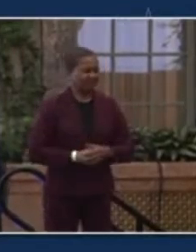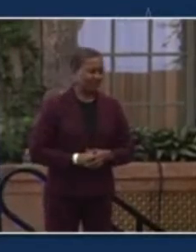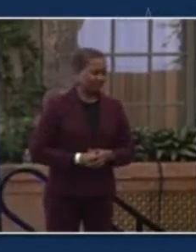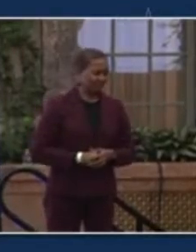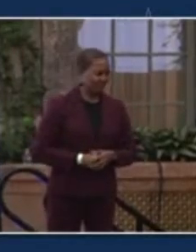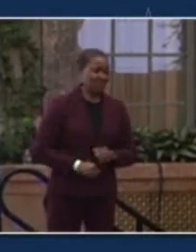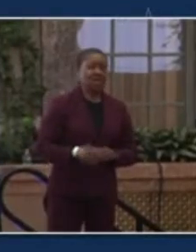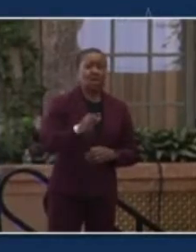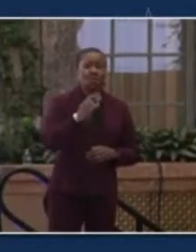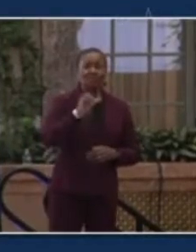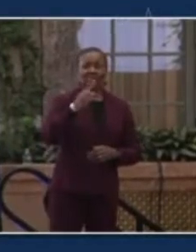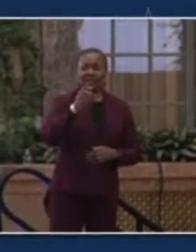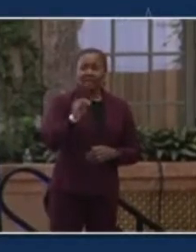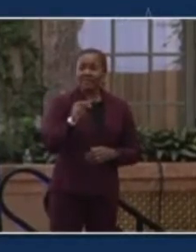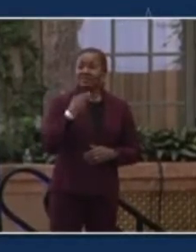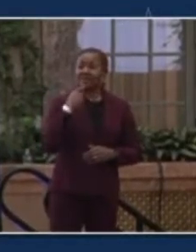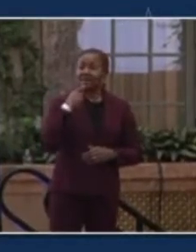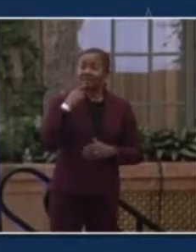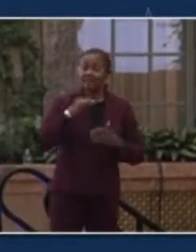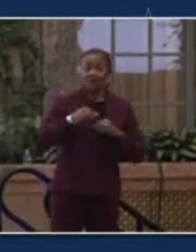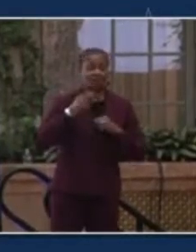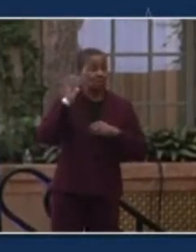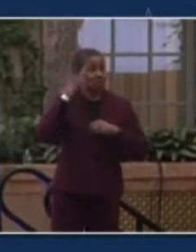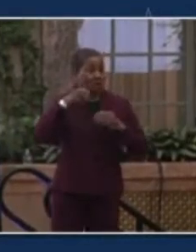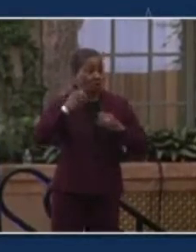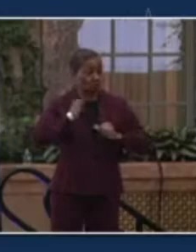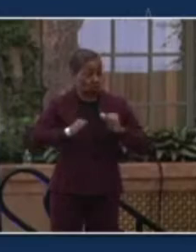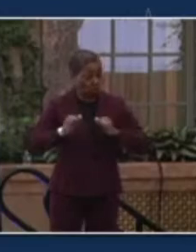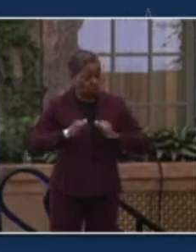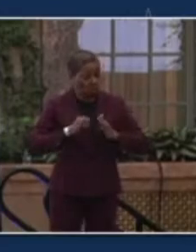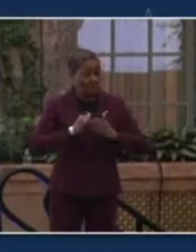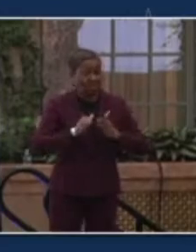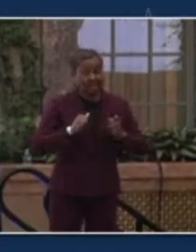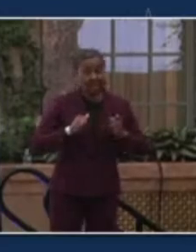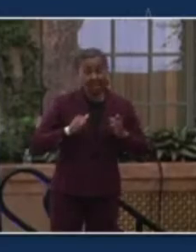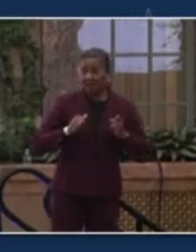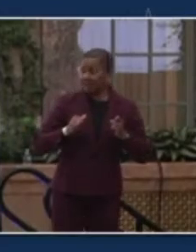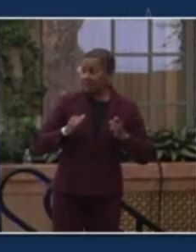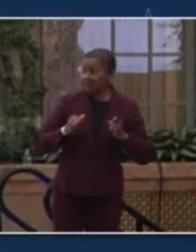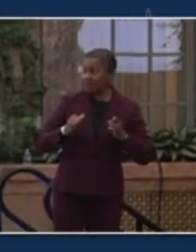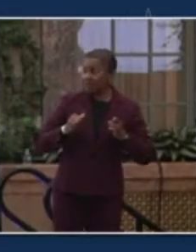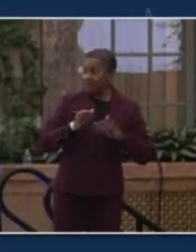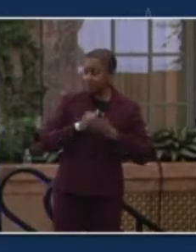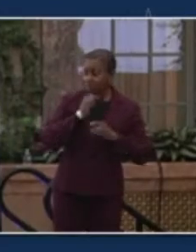Reverend Jesse Jackson announced on his radio show that the then current mayor, you know who that was, right?